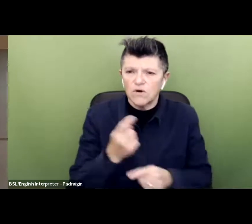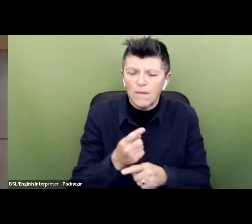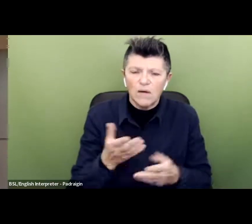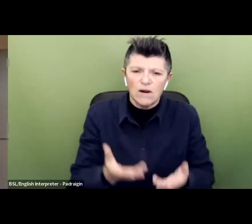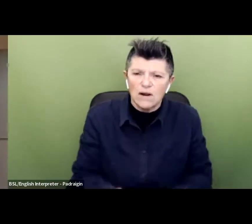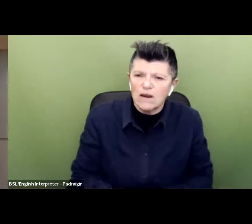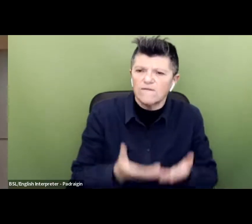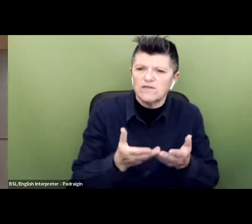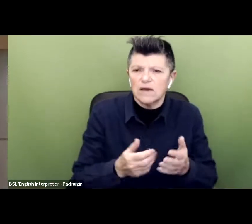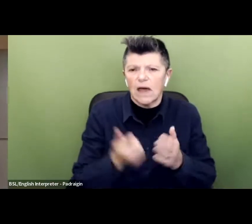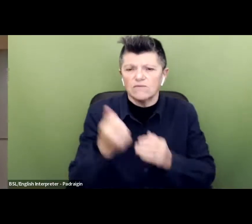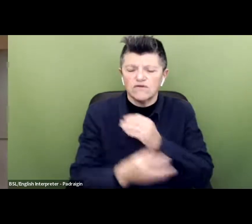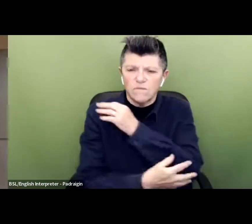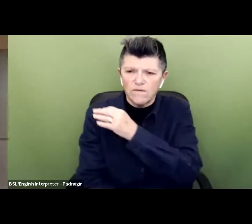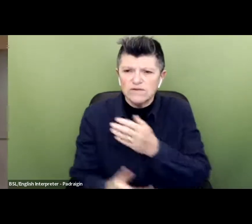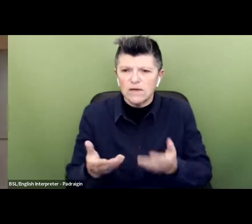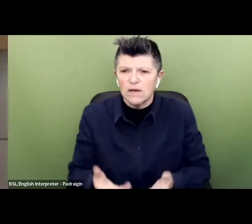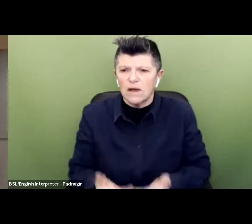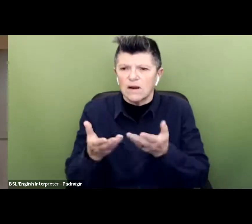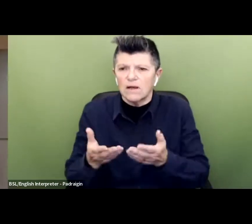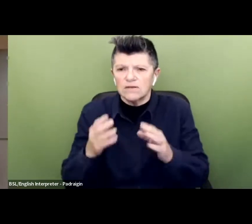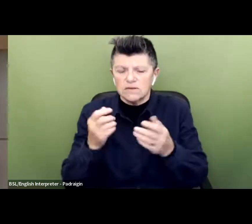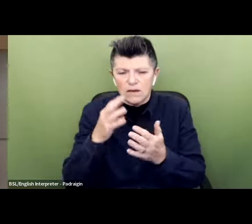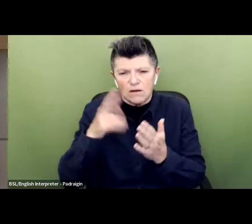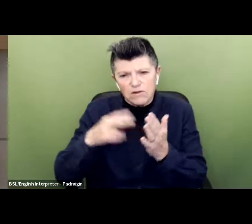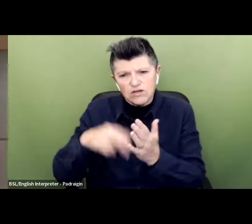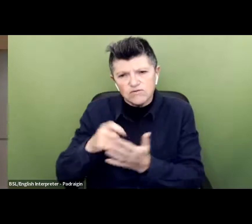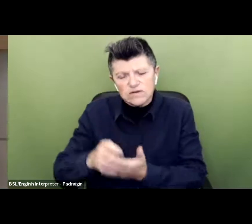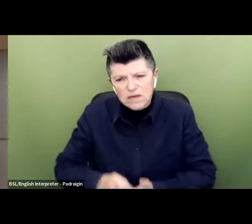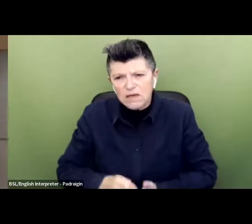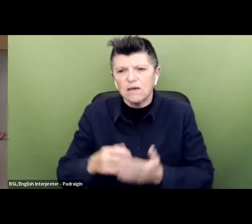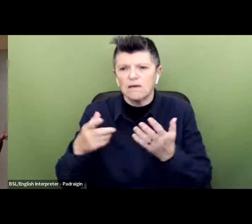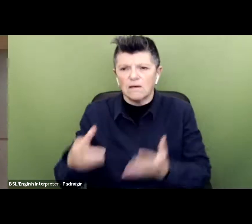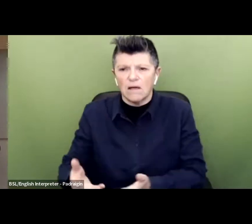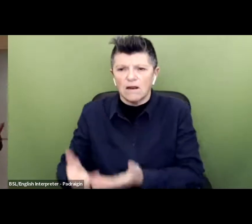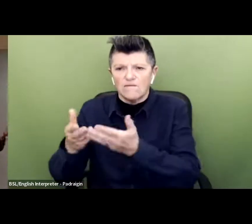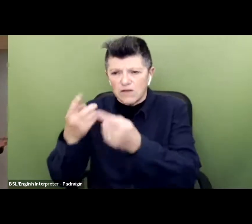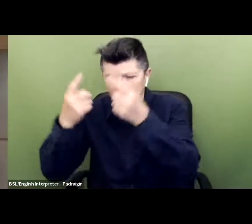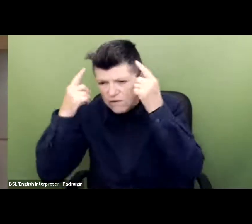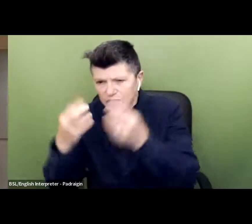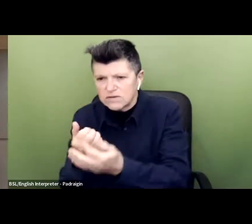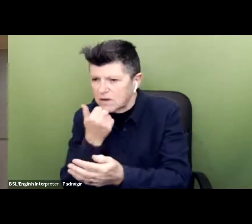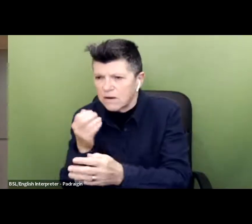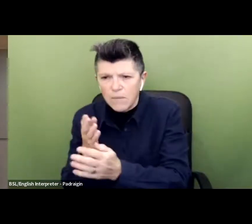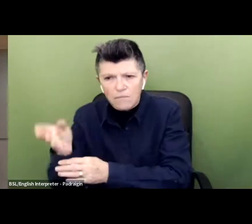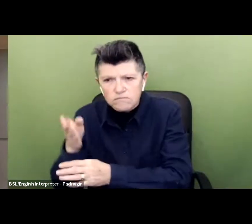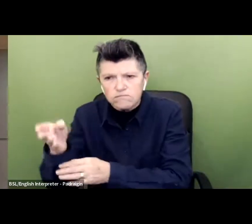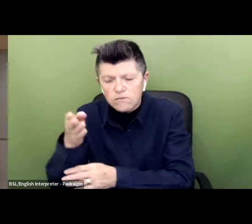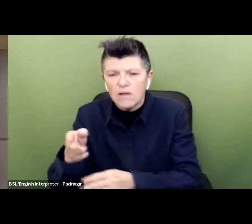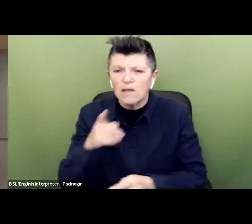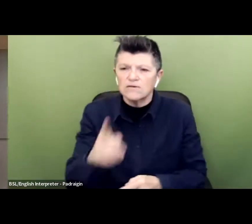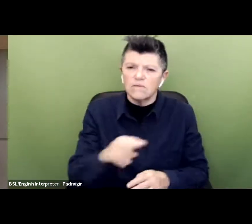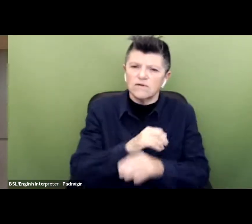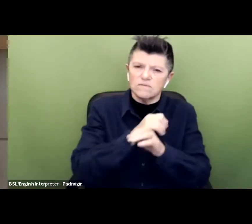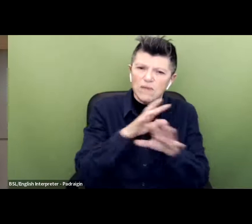people to university, raising literacy rates, as if once people are lifted in this magical state of inclusion, and everything else